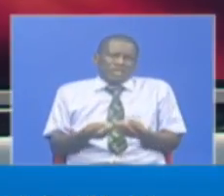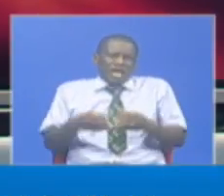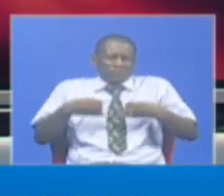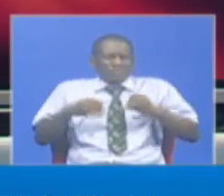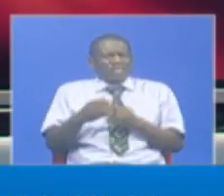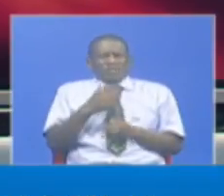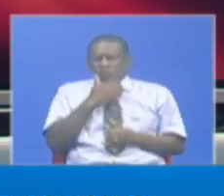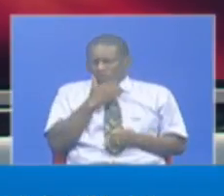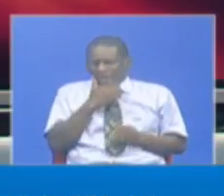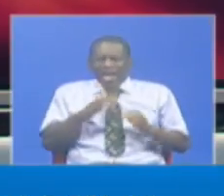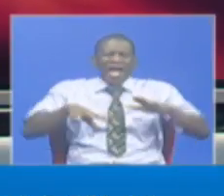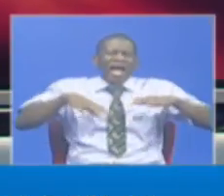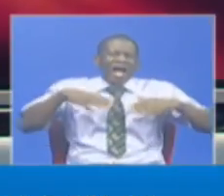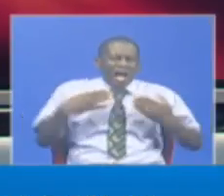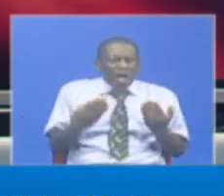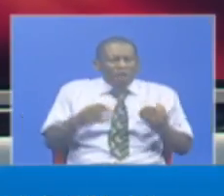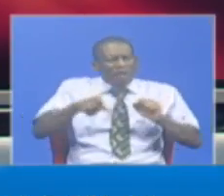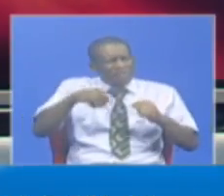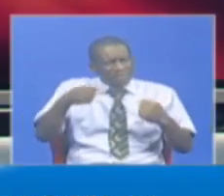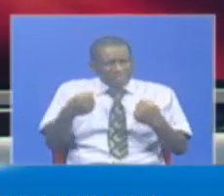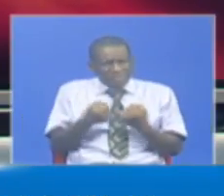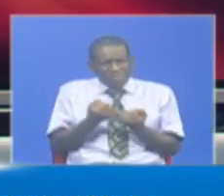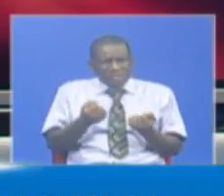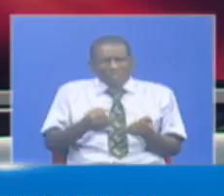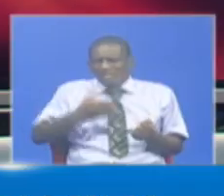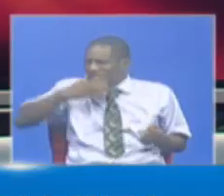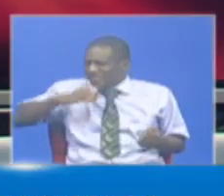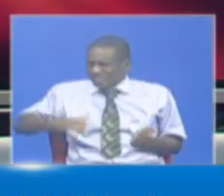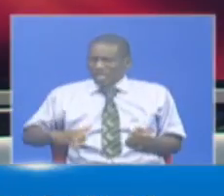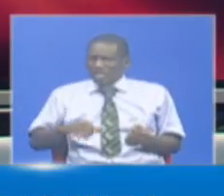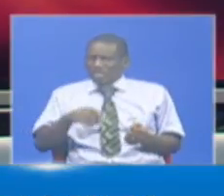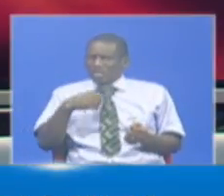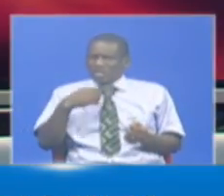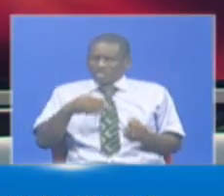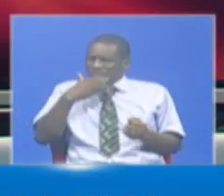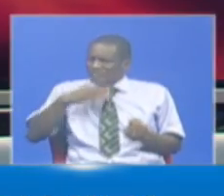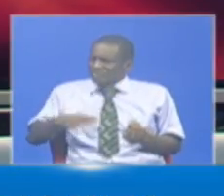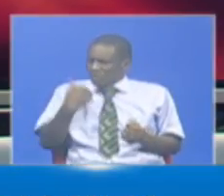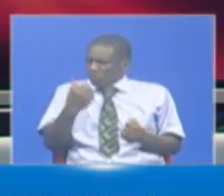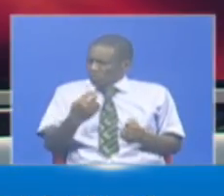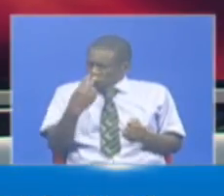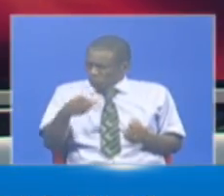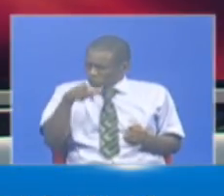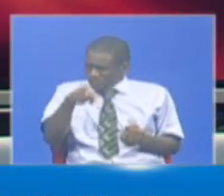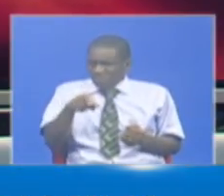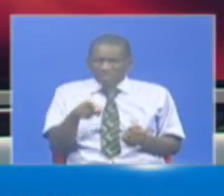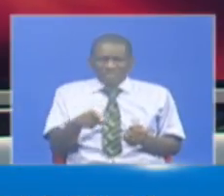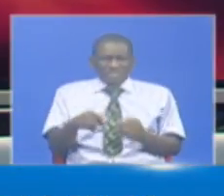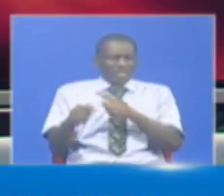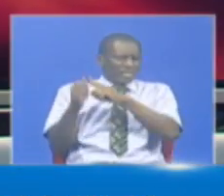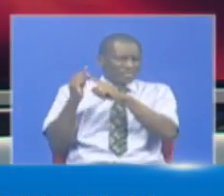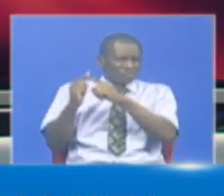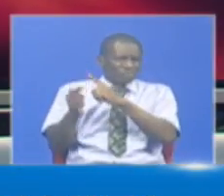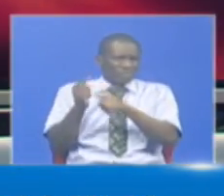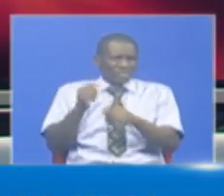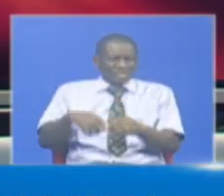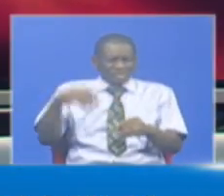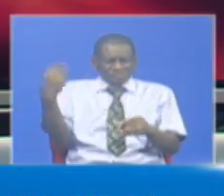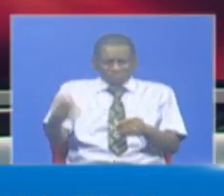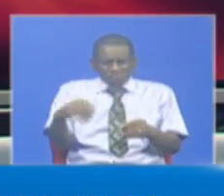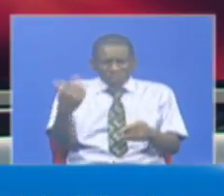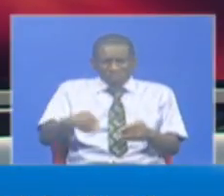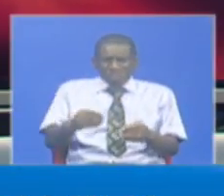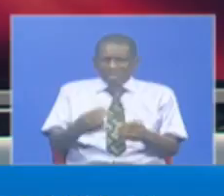how is it for the son who went through that harrowing experience and torture, seeing the